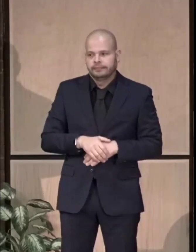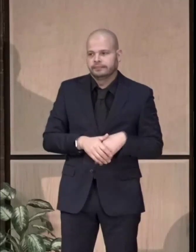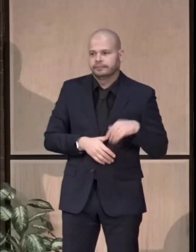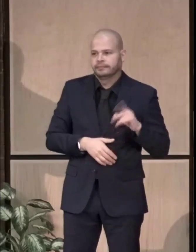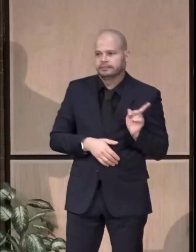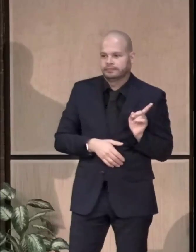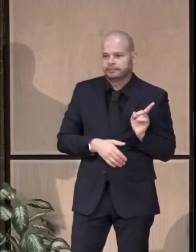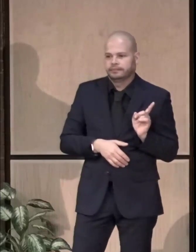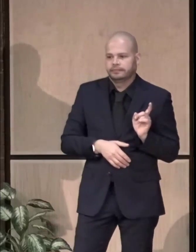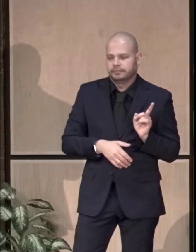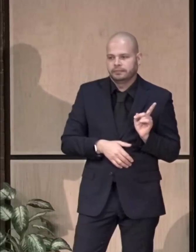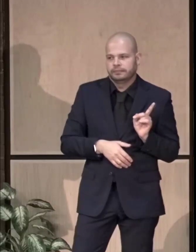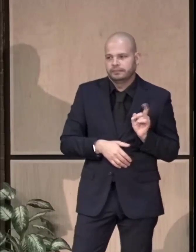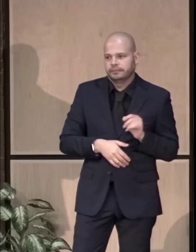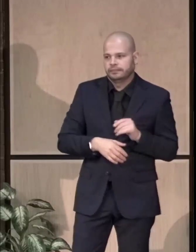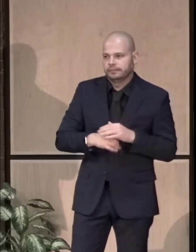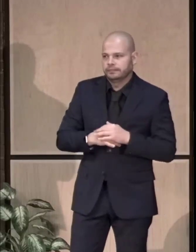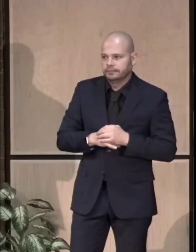And